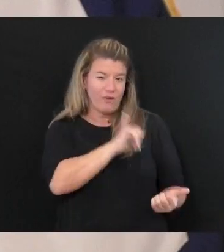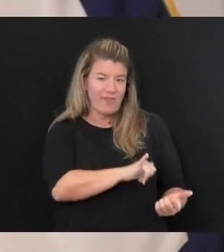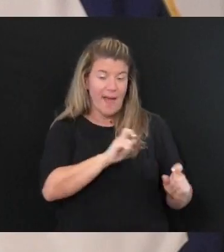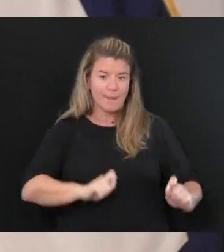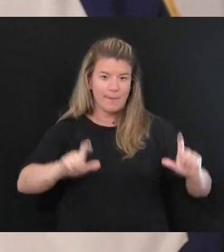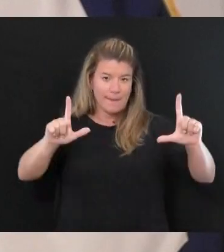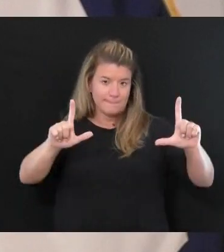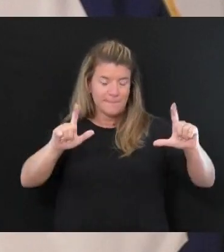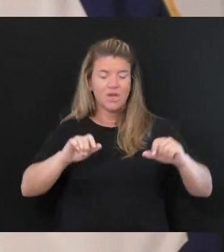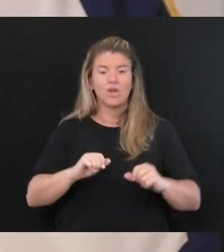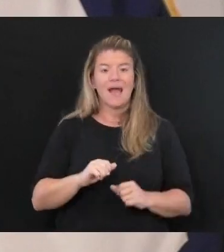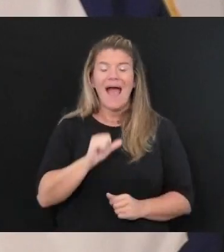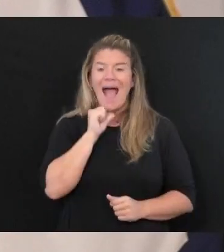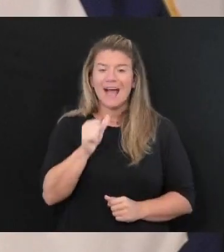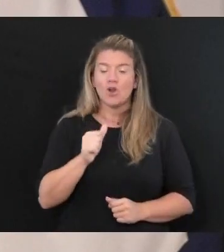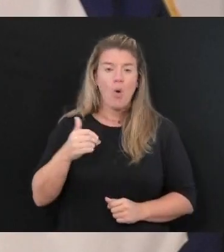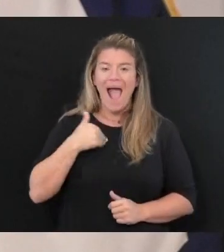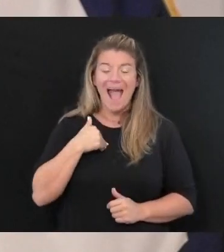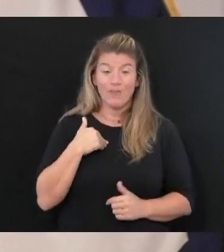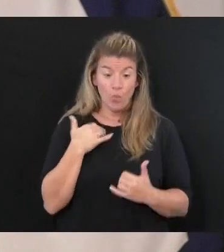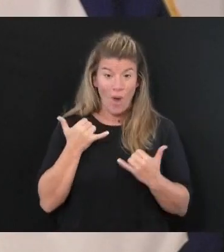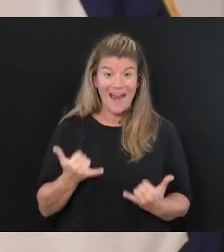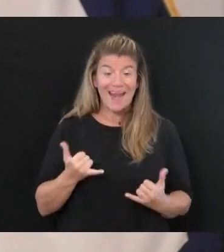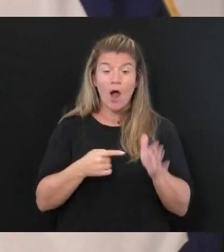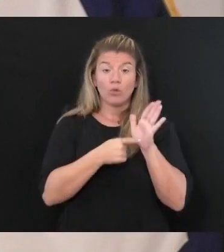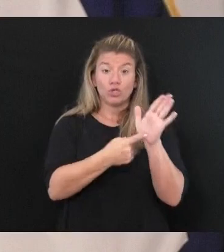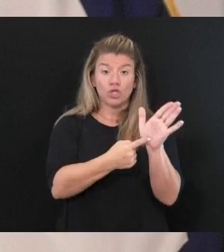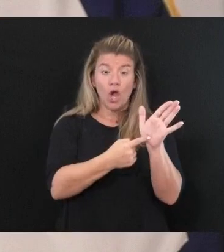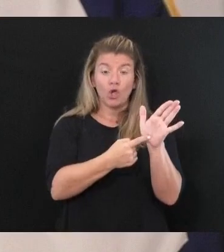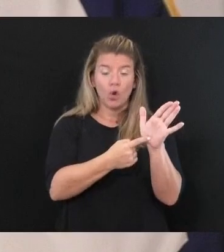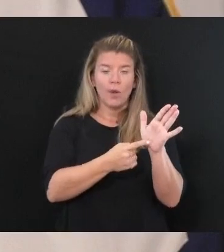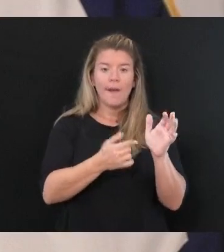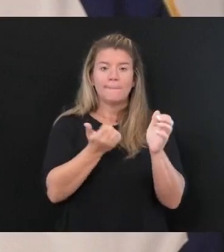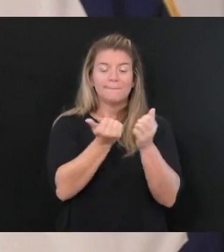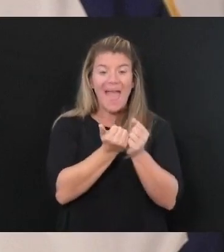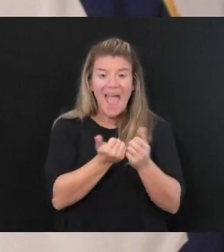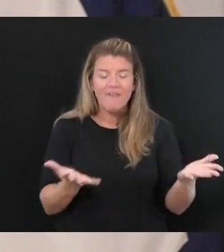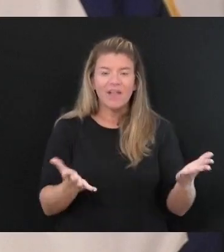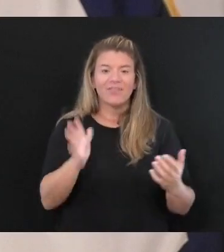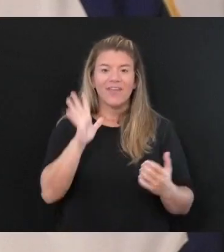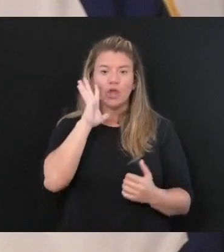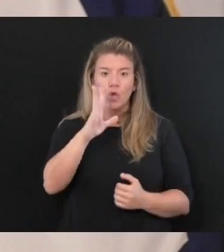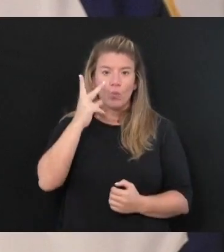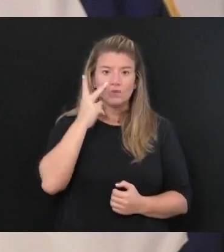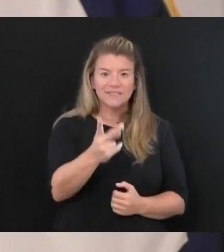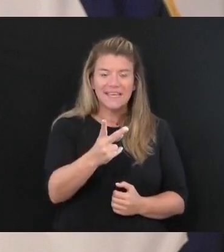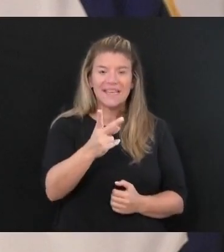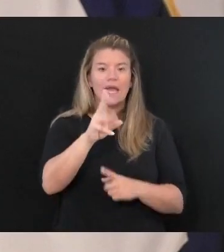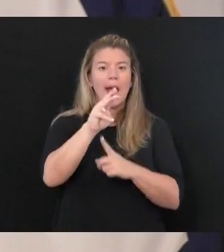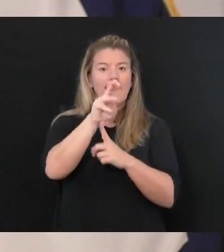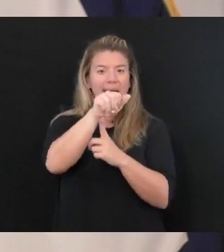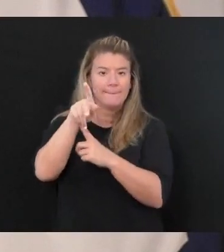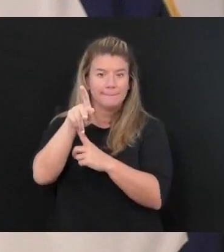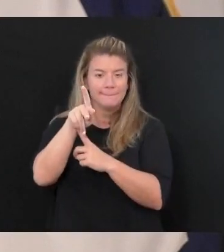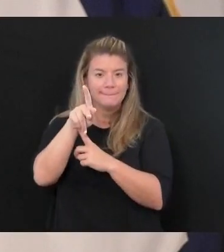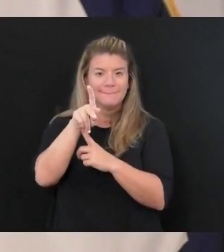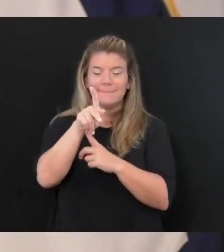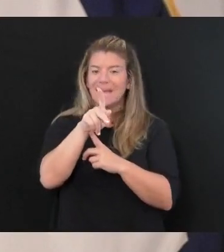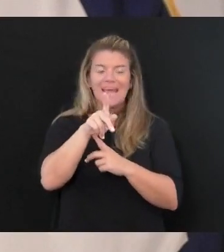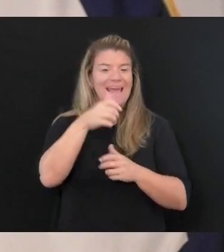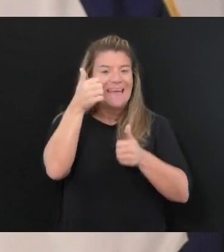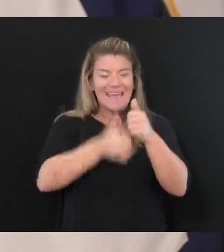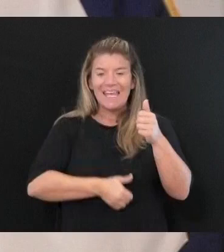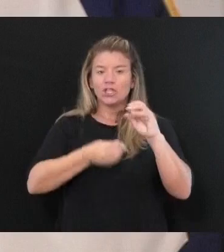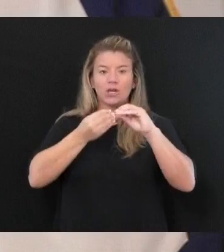and we don't have that map to show you, but everything will follow a map, and every reference will follow a map with every county